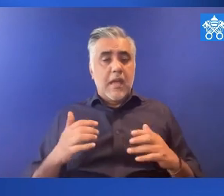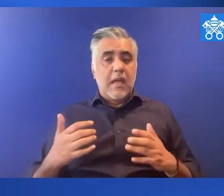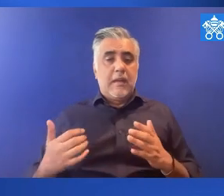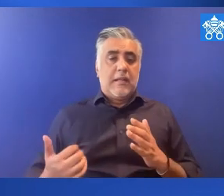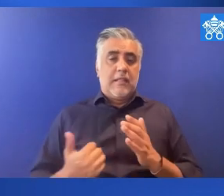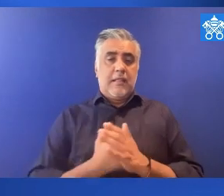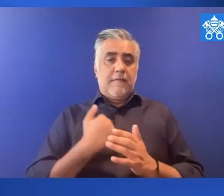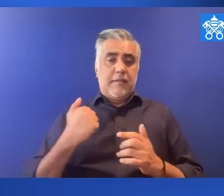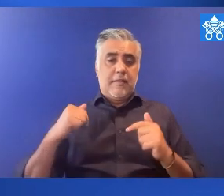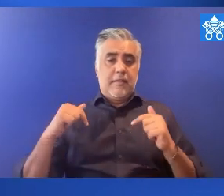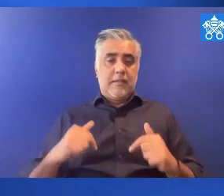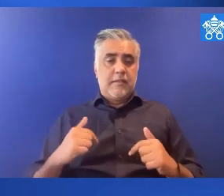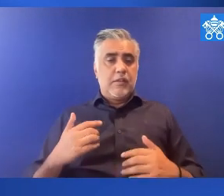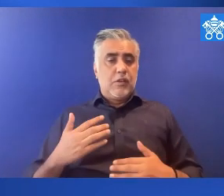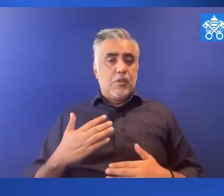in general.